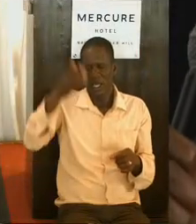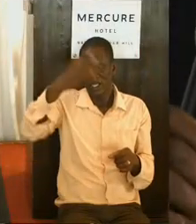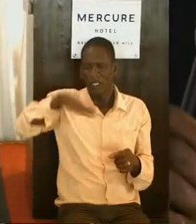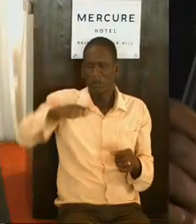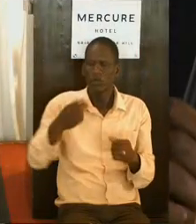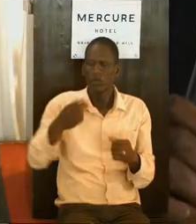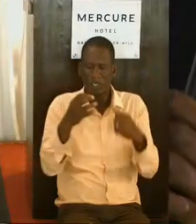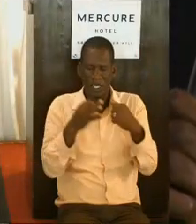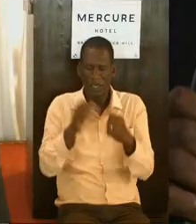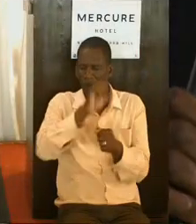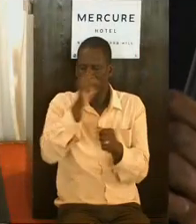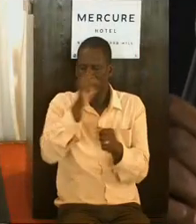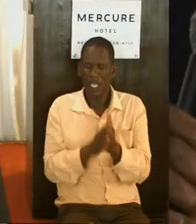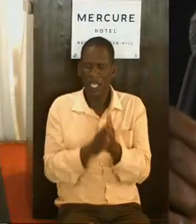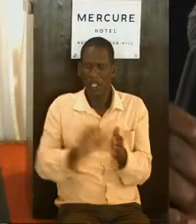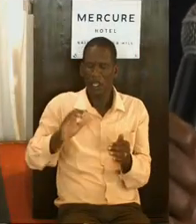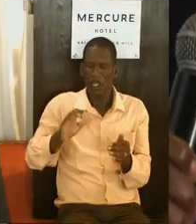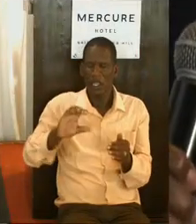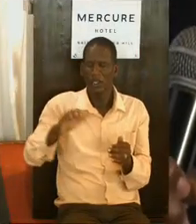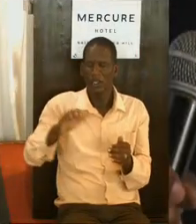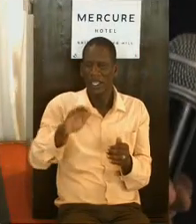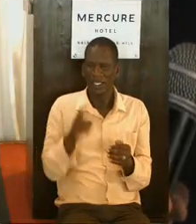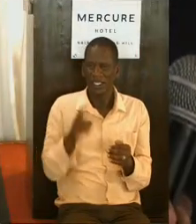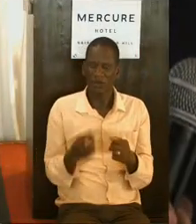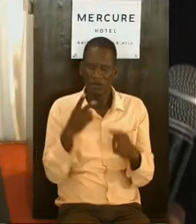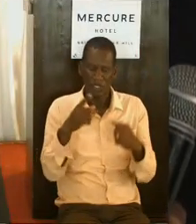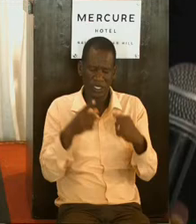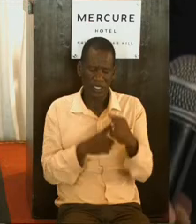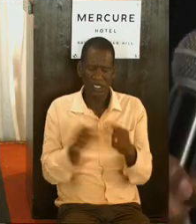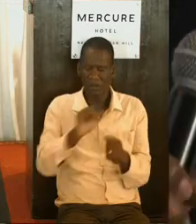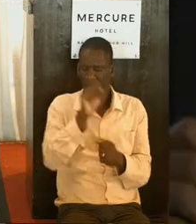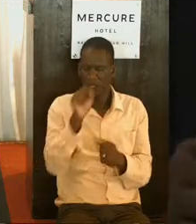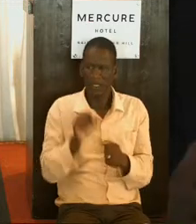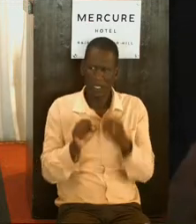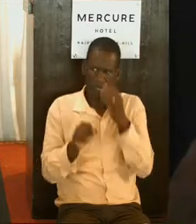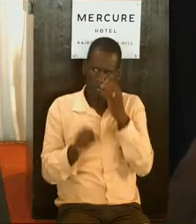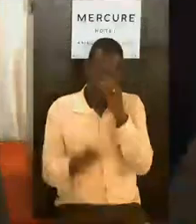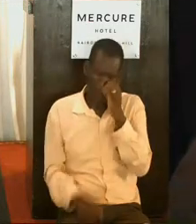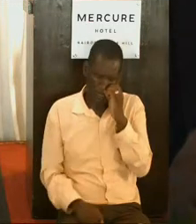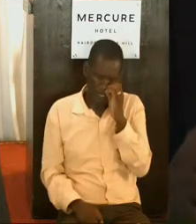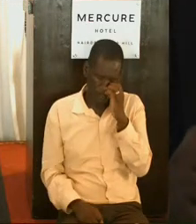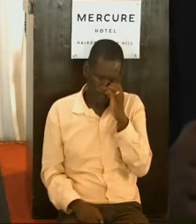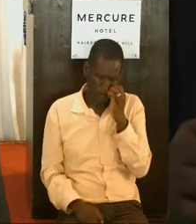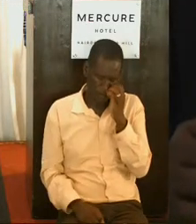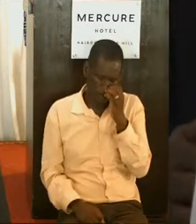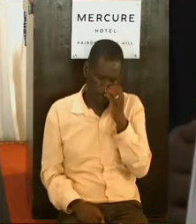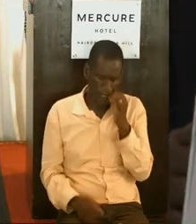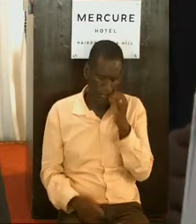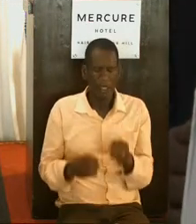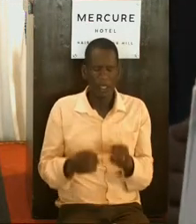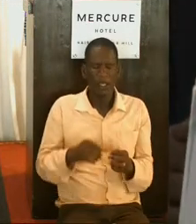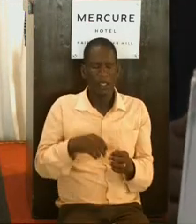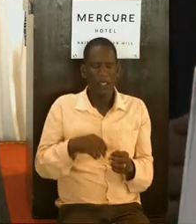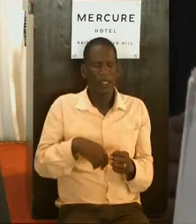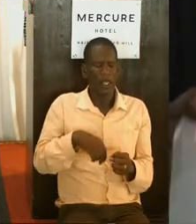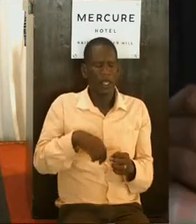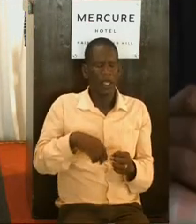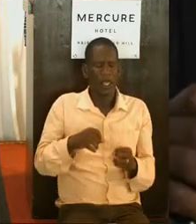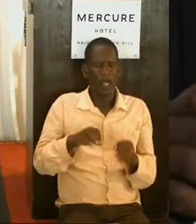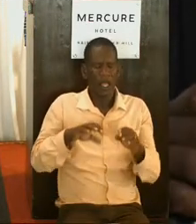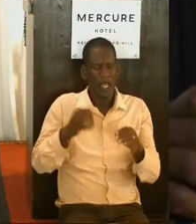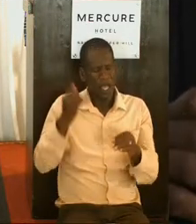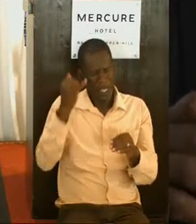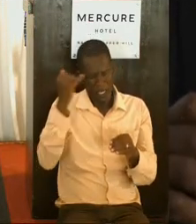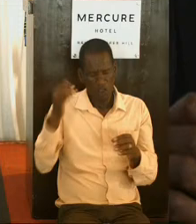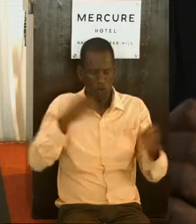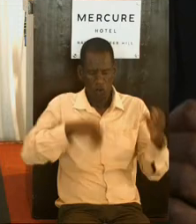and the county executive at 26 percent a perception on corruption